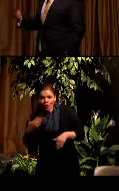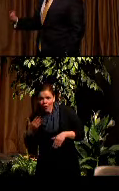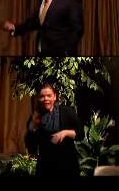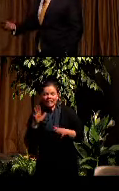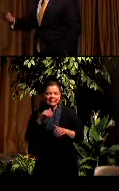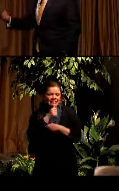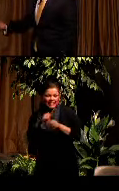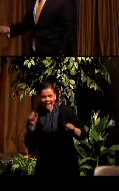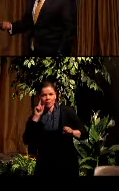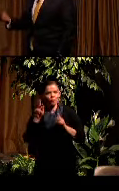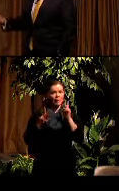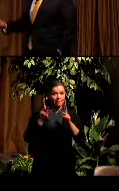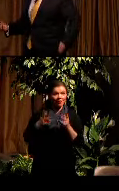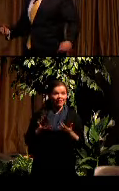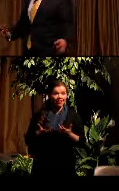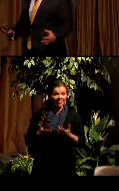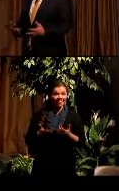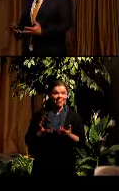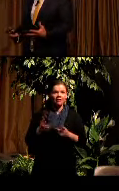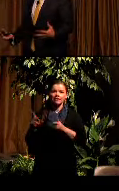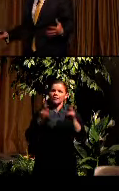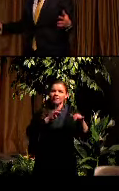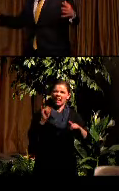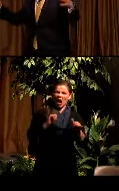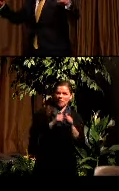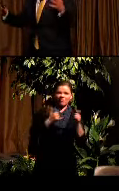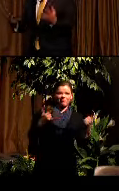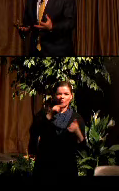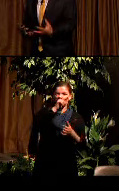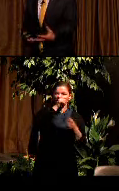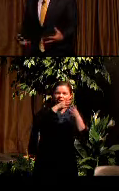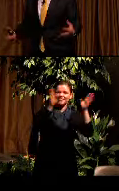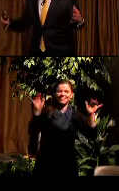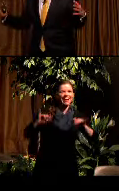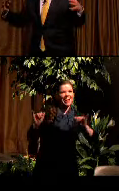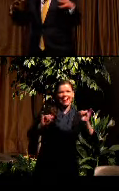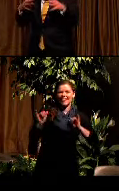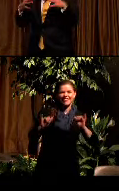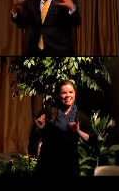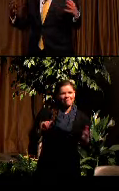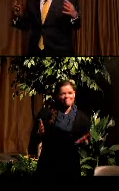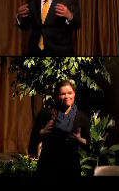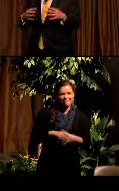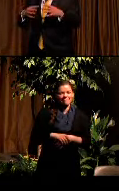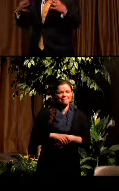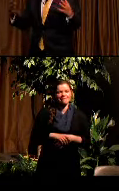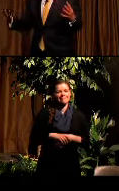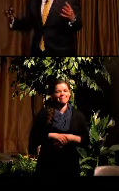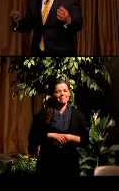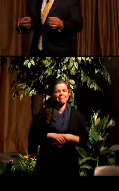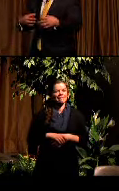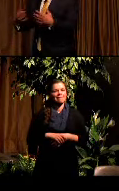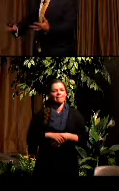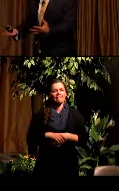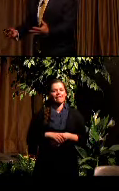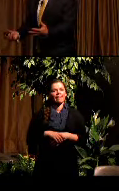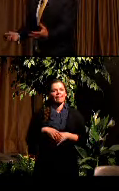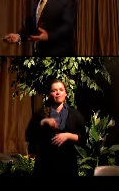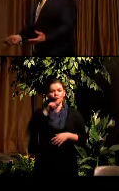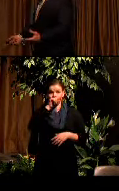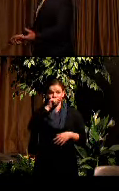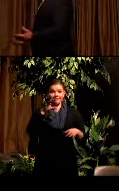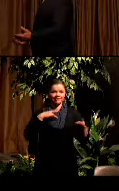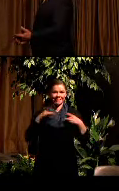birds, because they're integral parts of the ecosystems, and they incorporate things from the food web into their tissues, into their bodies, into their